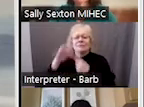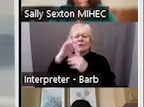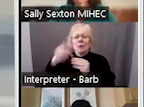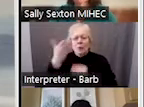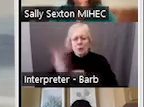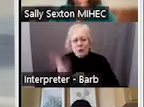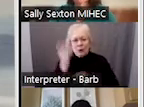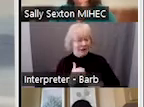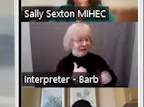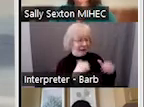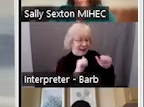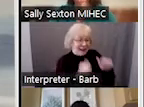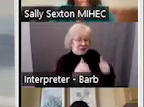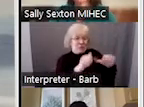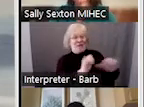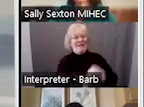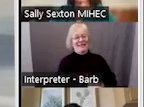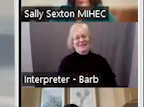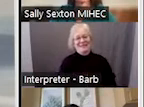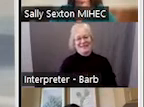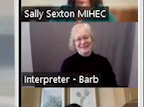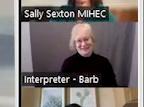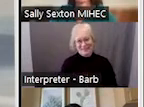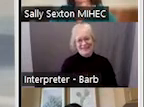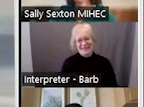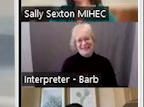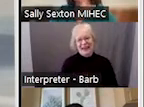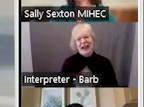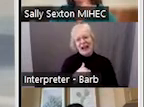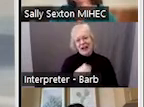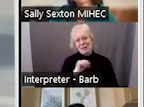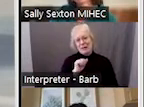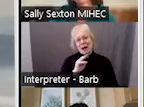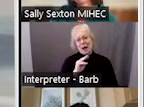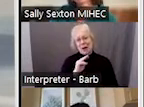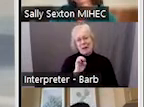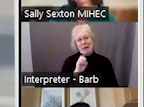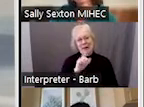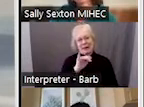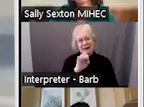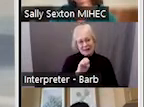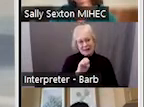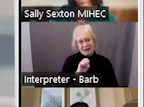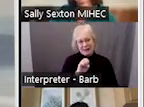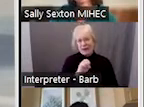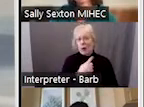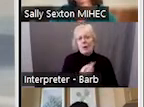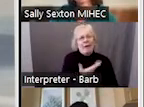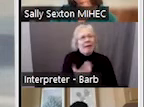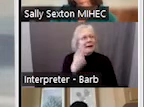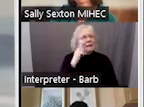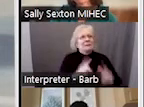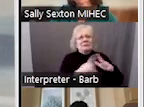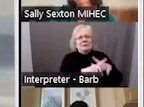I can try. All right, I'm Amelie, and the only thing I can think of